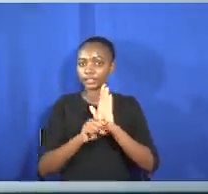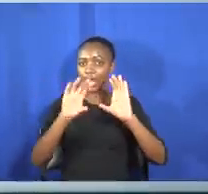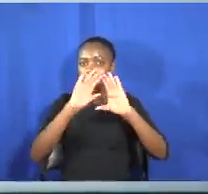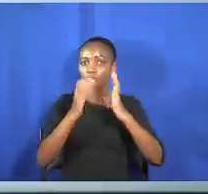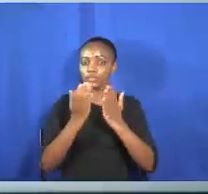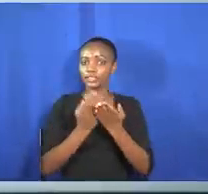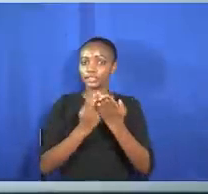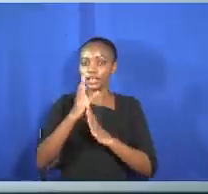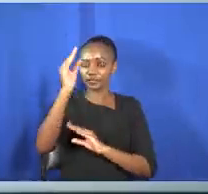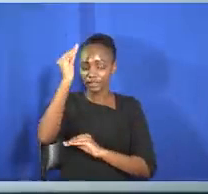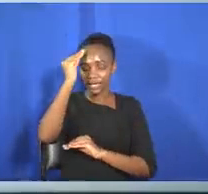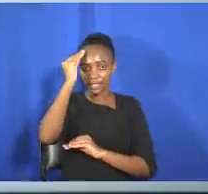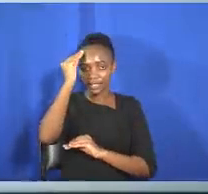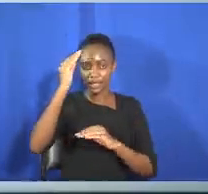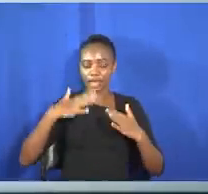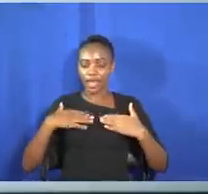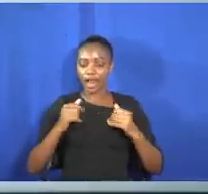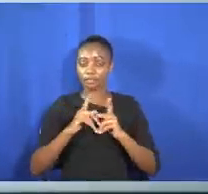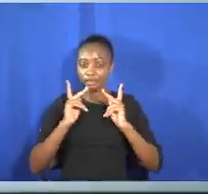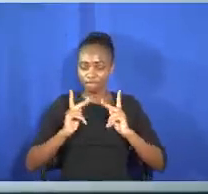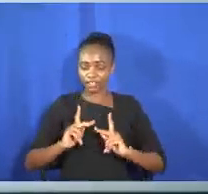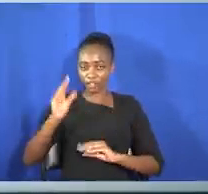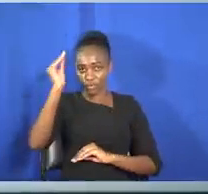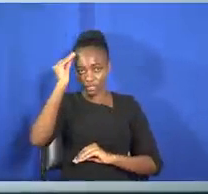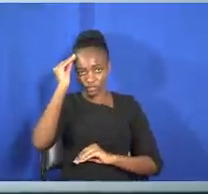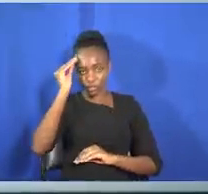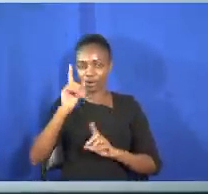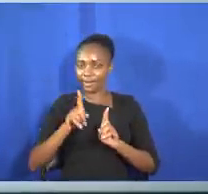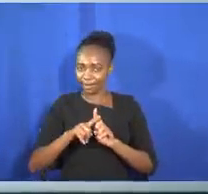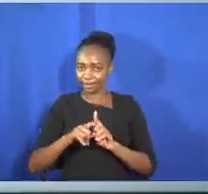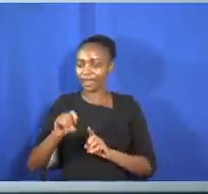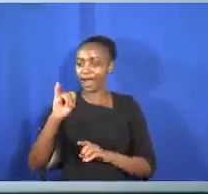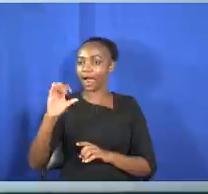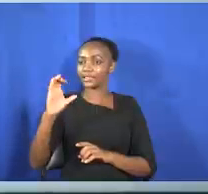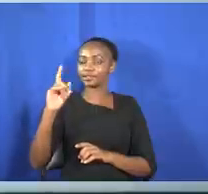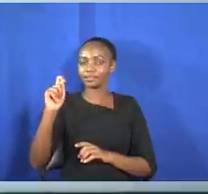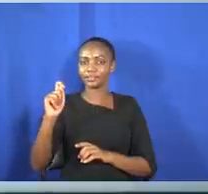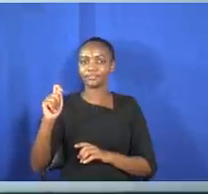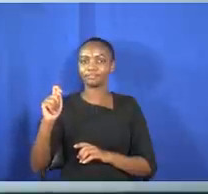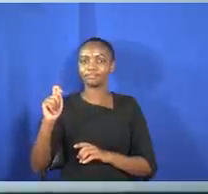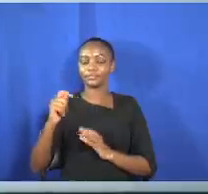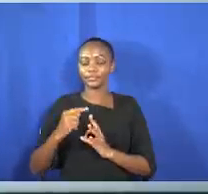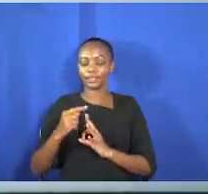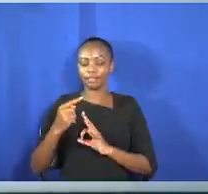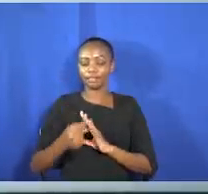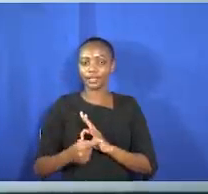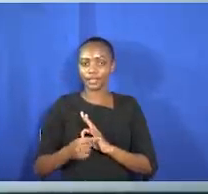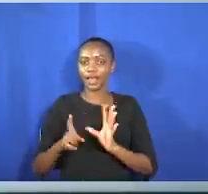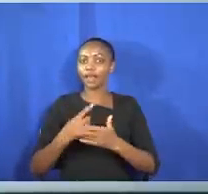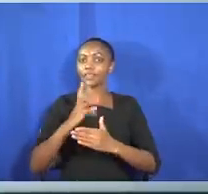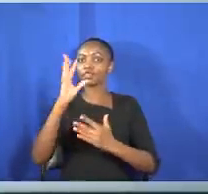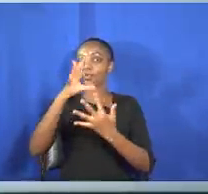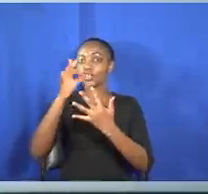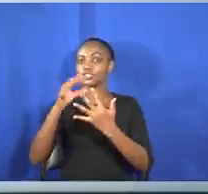core subjects: community service running, health and physical education, ICT. Those are core